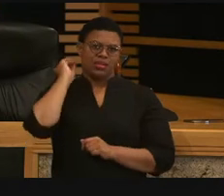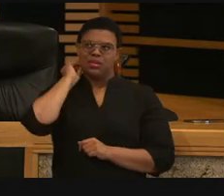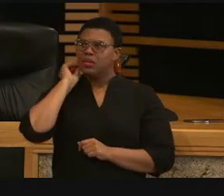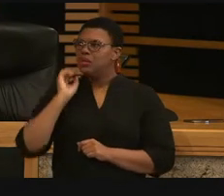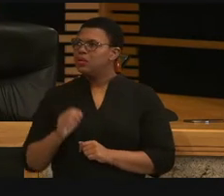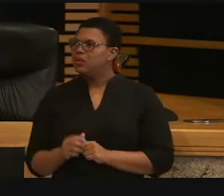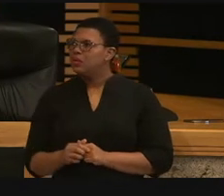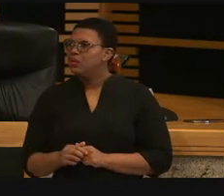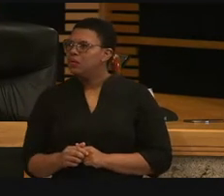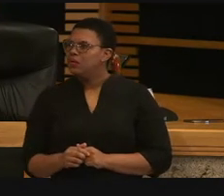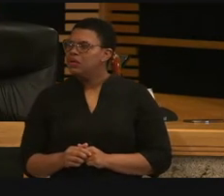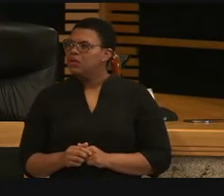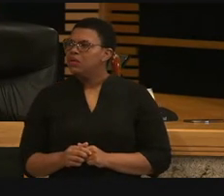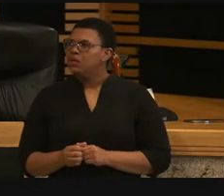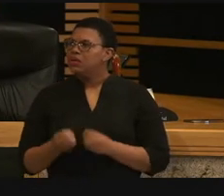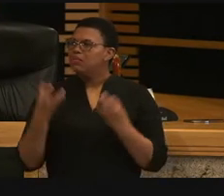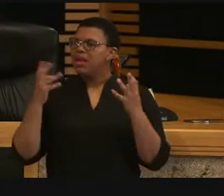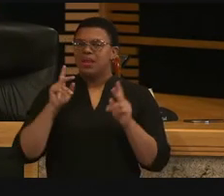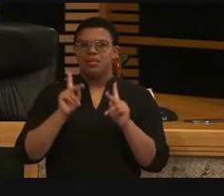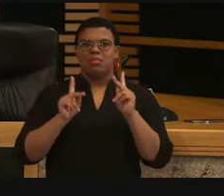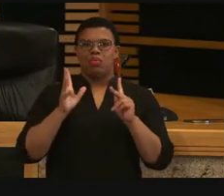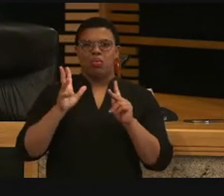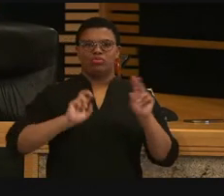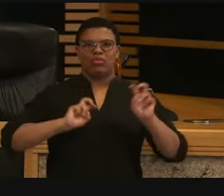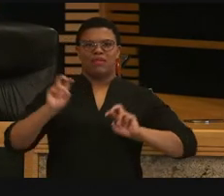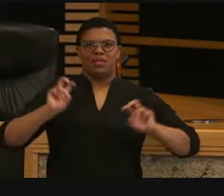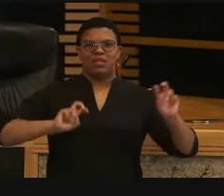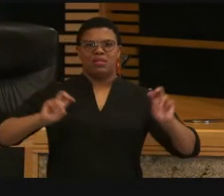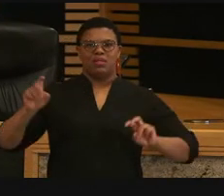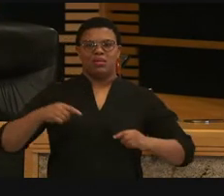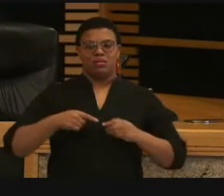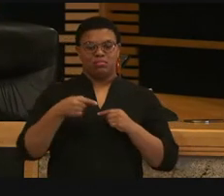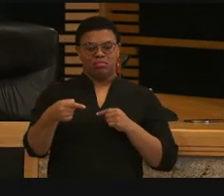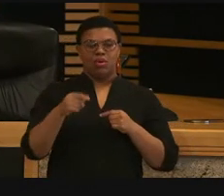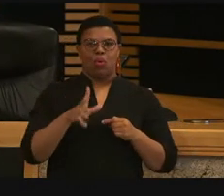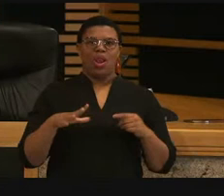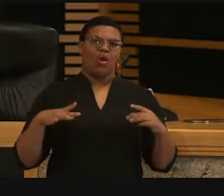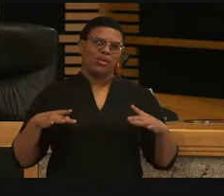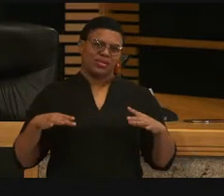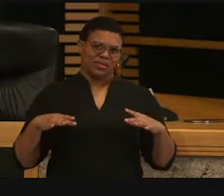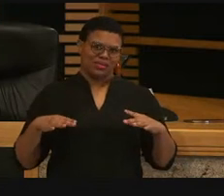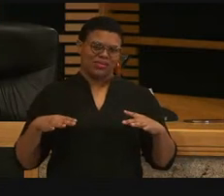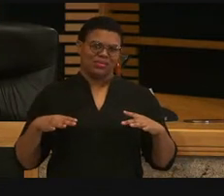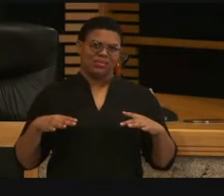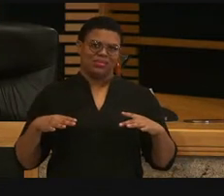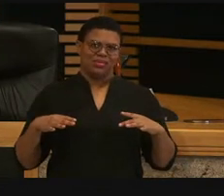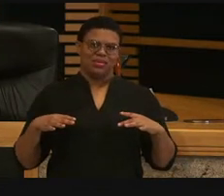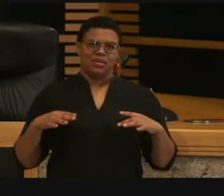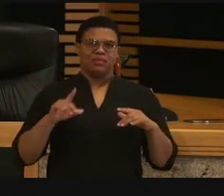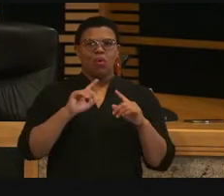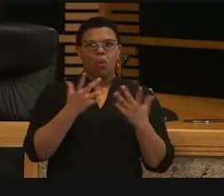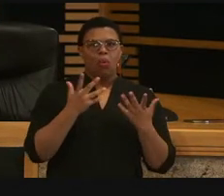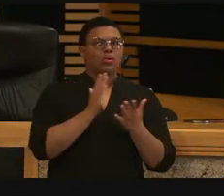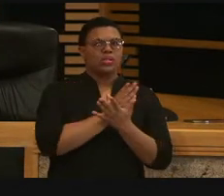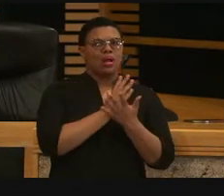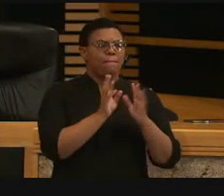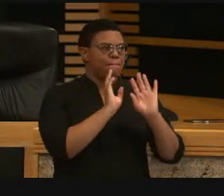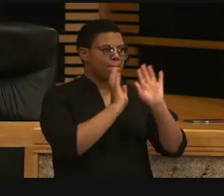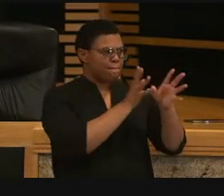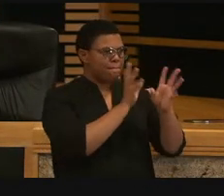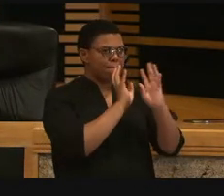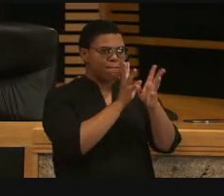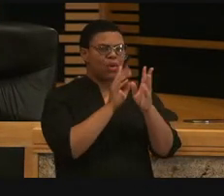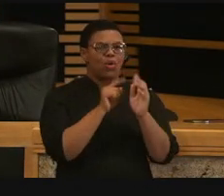be traveling on our roads on holiday destinations and various religious pilgrimages this